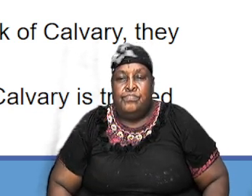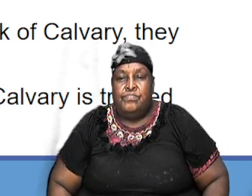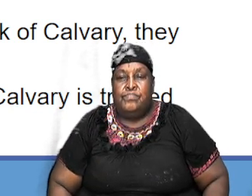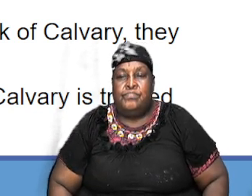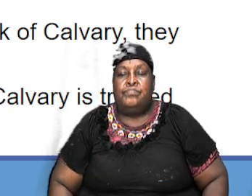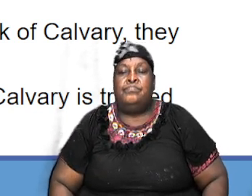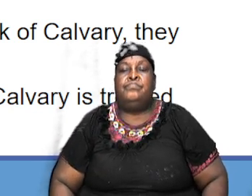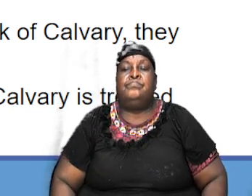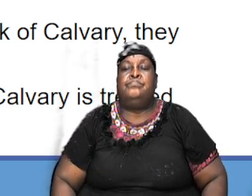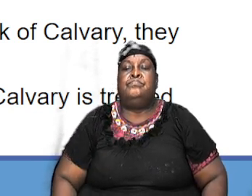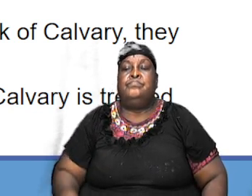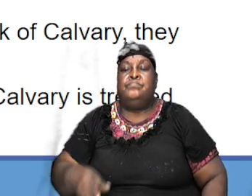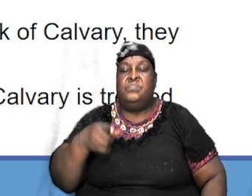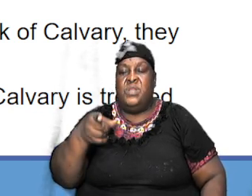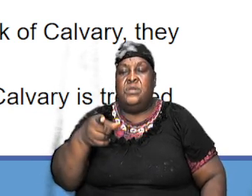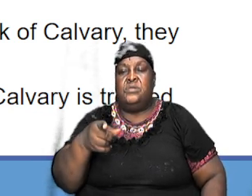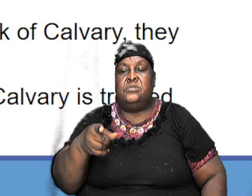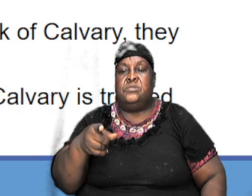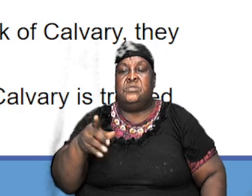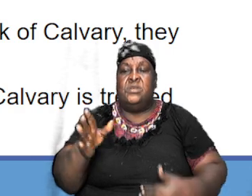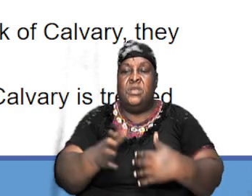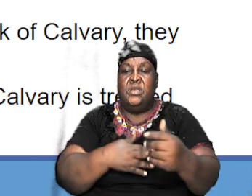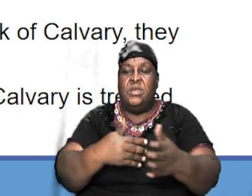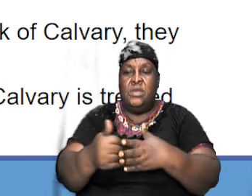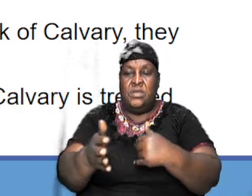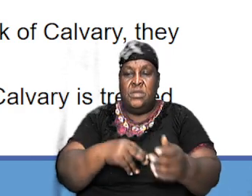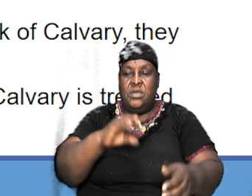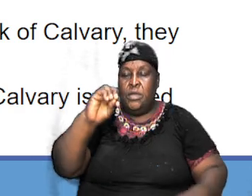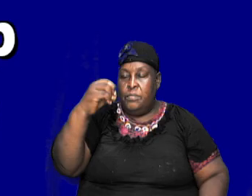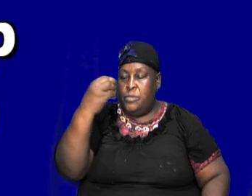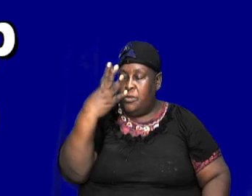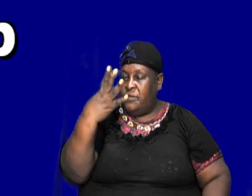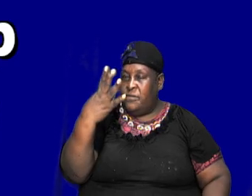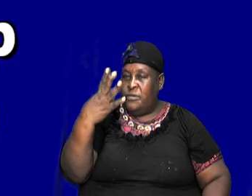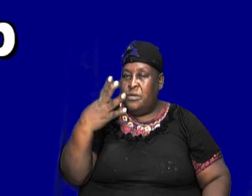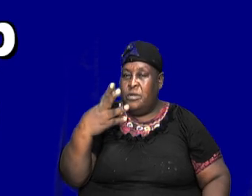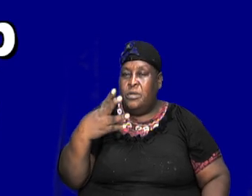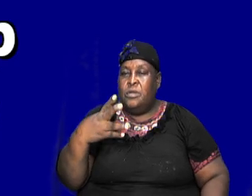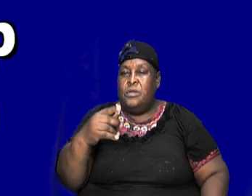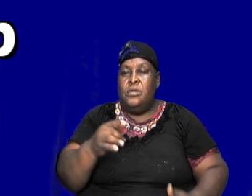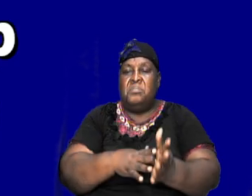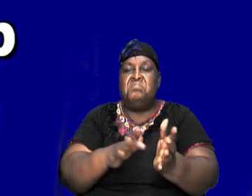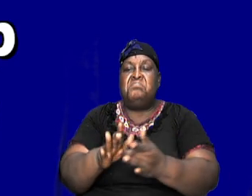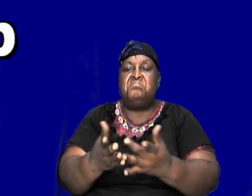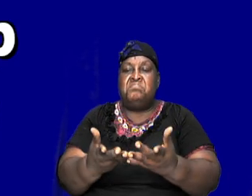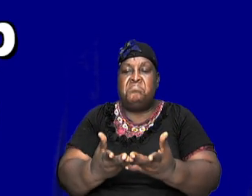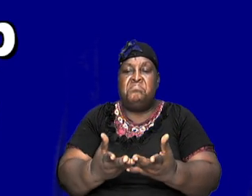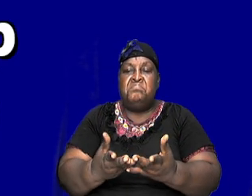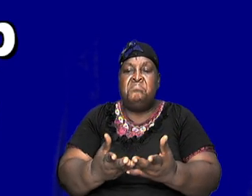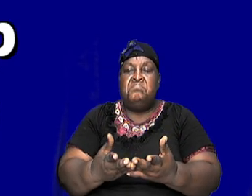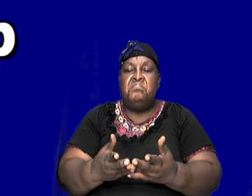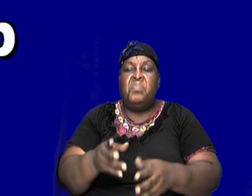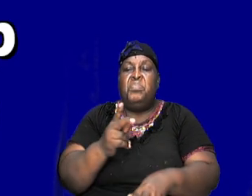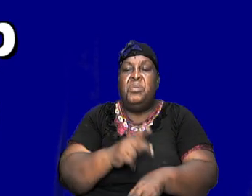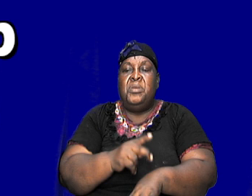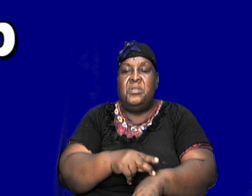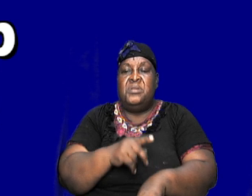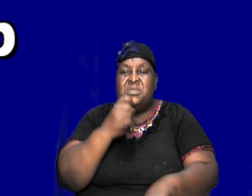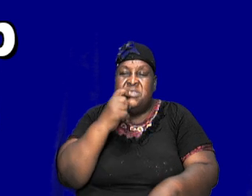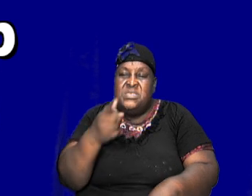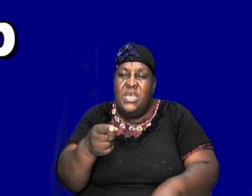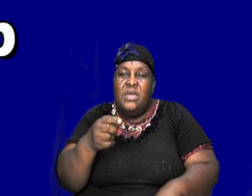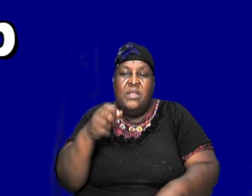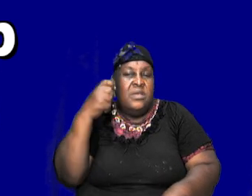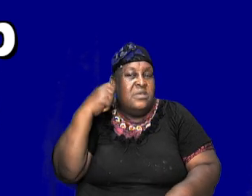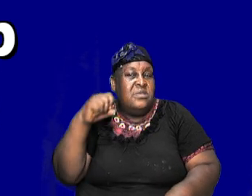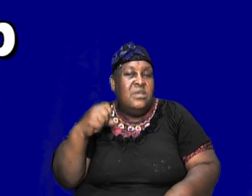So this is the account at the gate beautiful. Now the Bible said, we know this story well, that